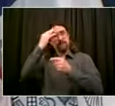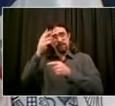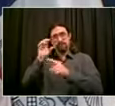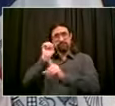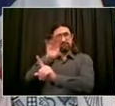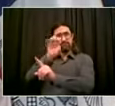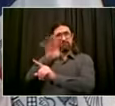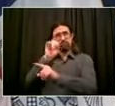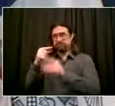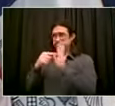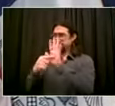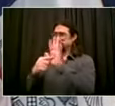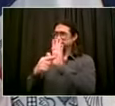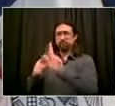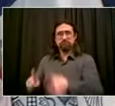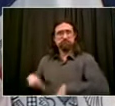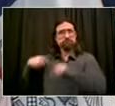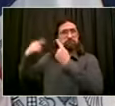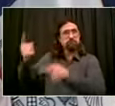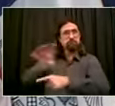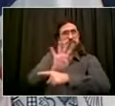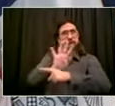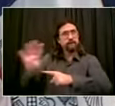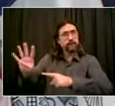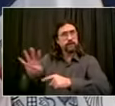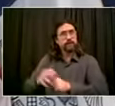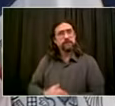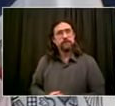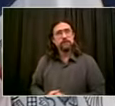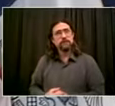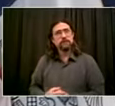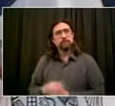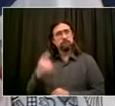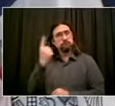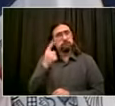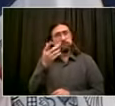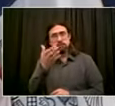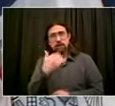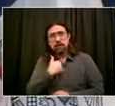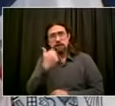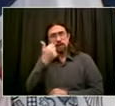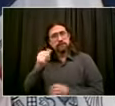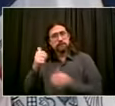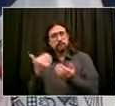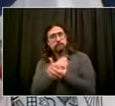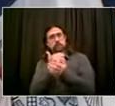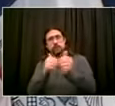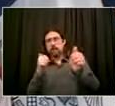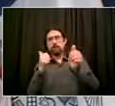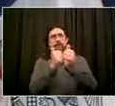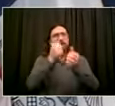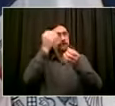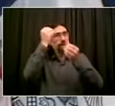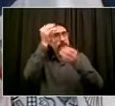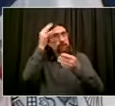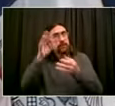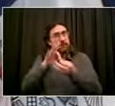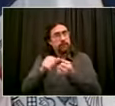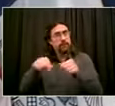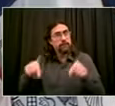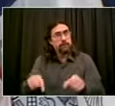it so we have a more clear picture of what's happening? Yeah, we'll keep providing, you know, any data we can,